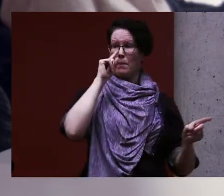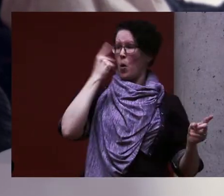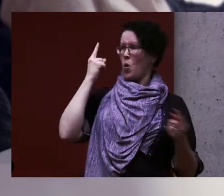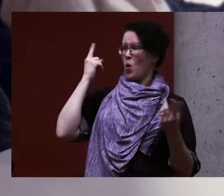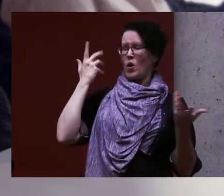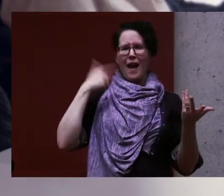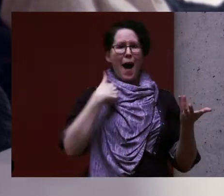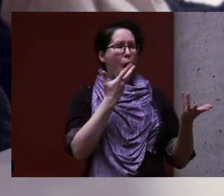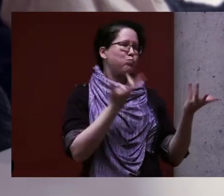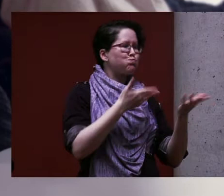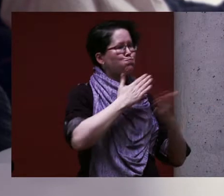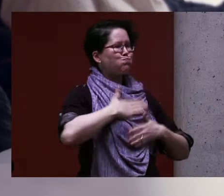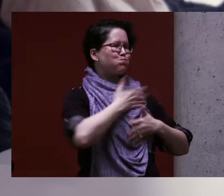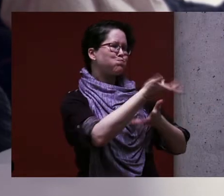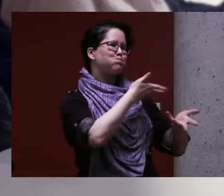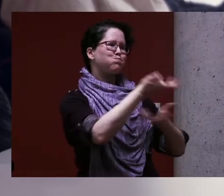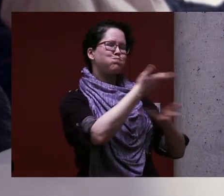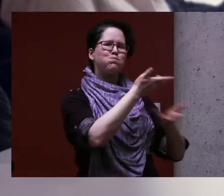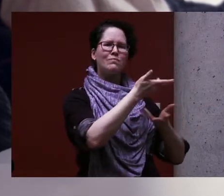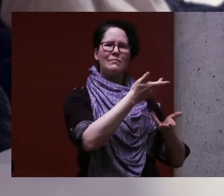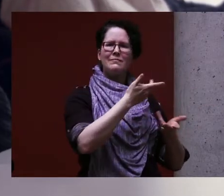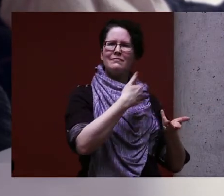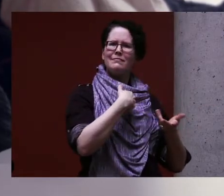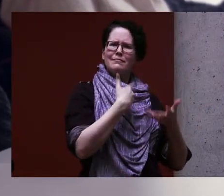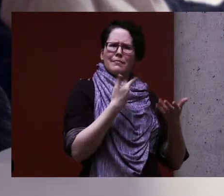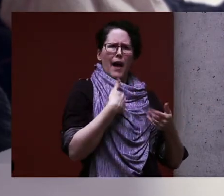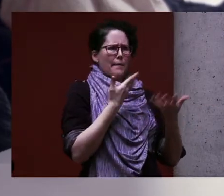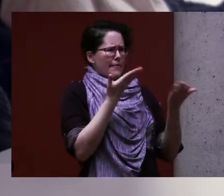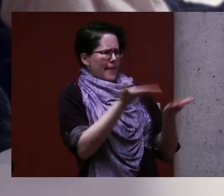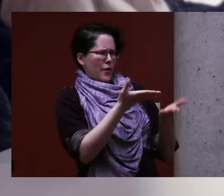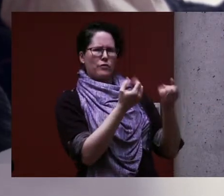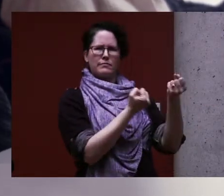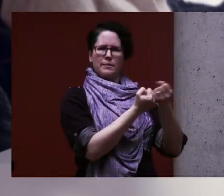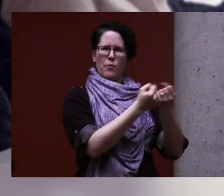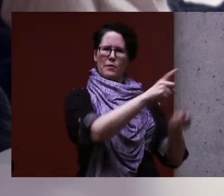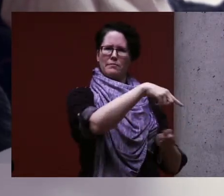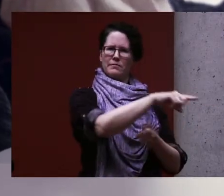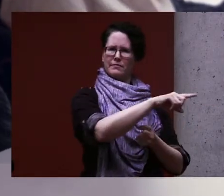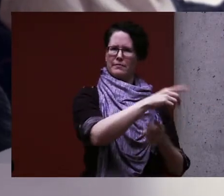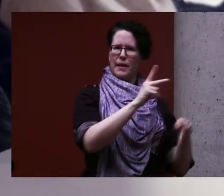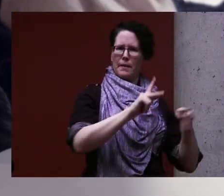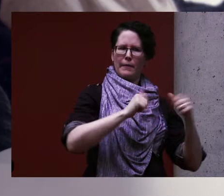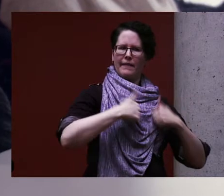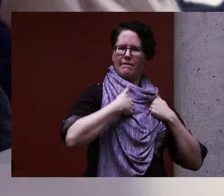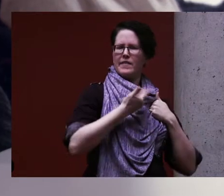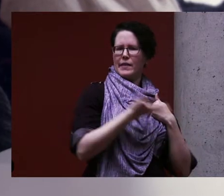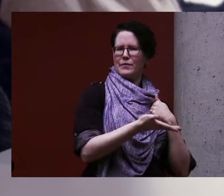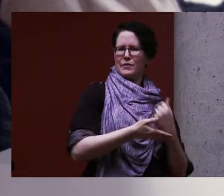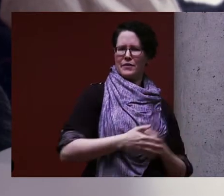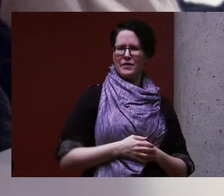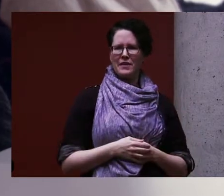bored. I'm there for them all the time. However, some